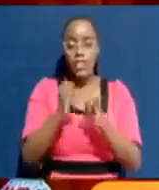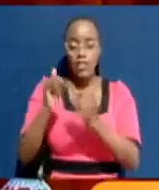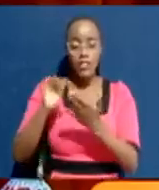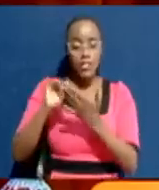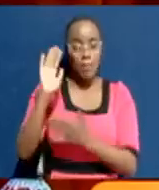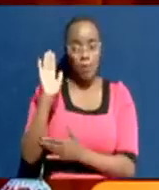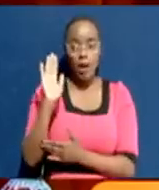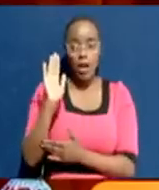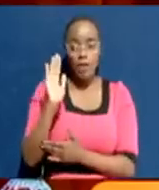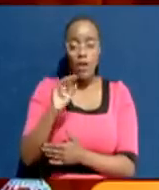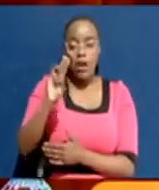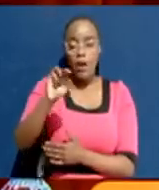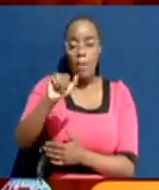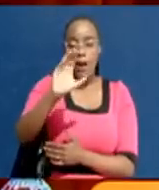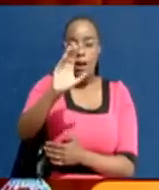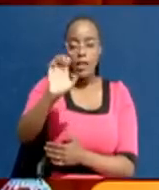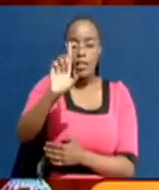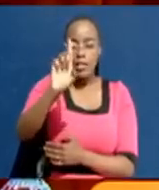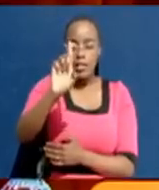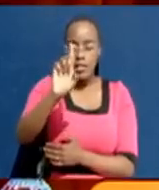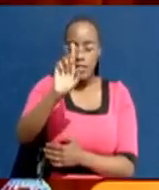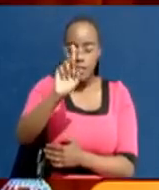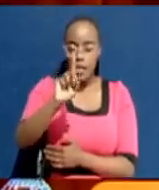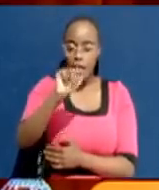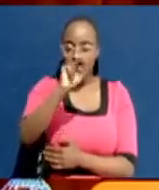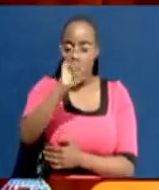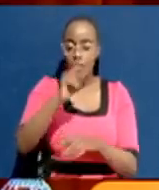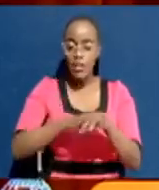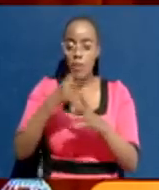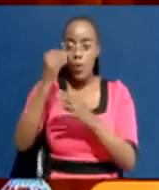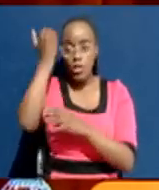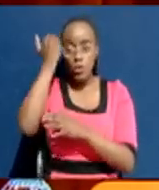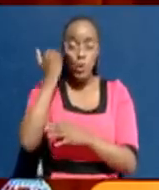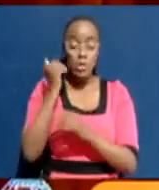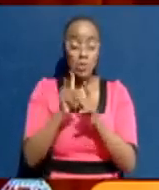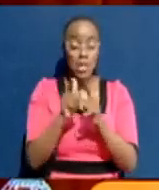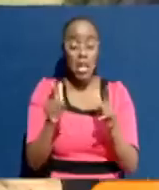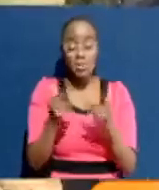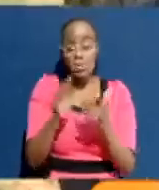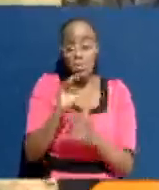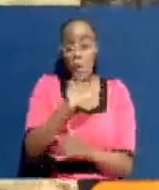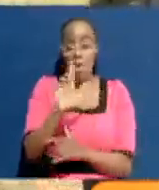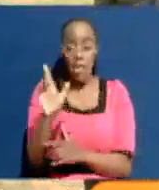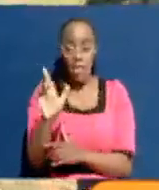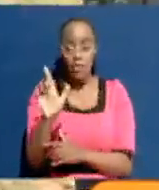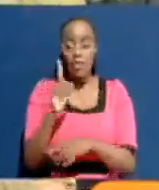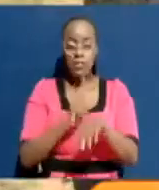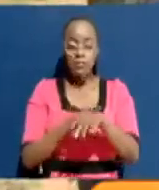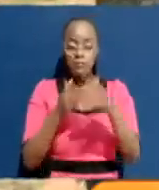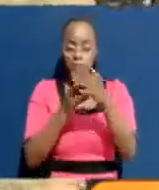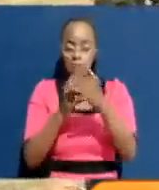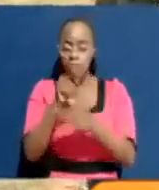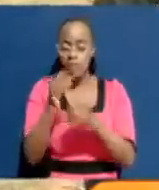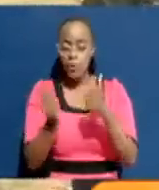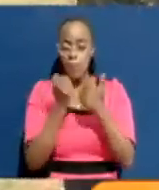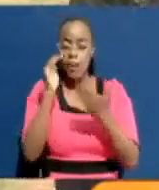especially Mackenzie. However, when we went to court, he was given bail. Akisema kuzuia hali kama